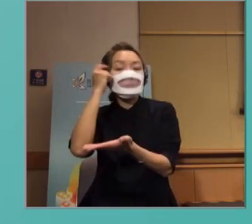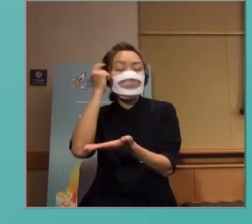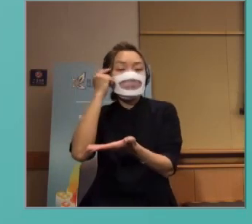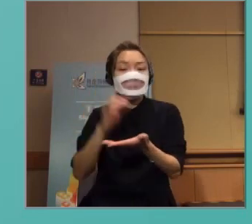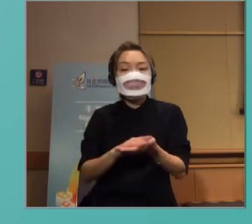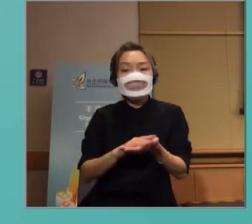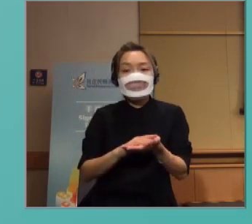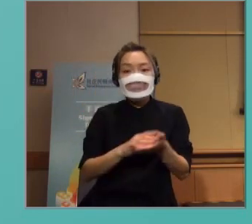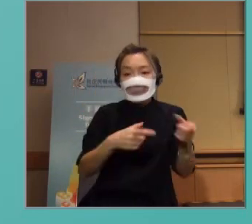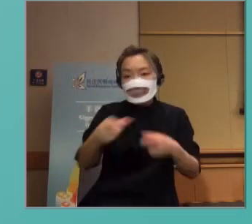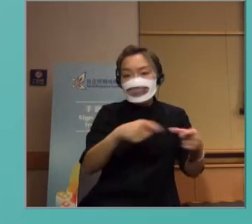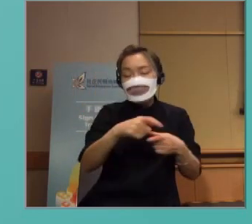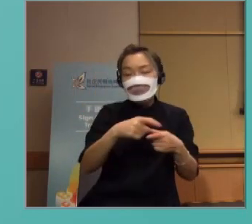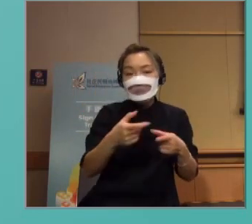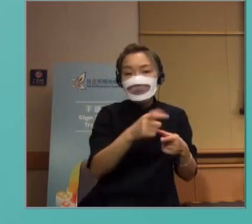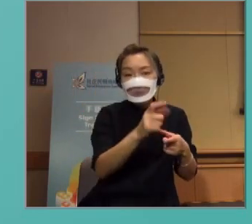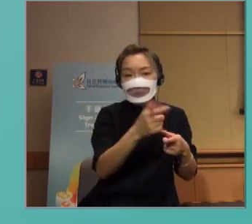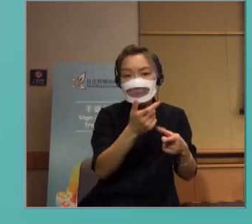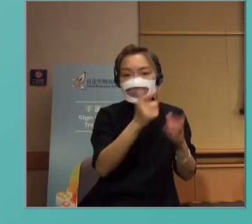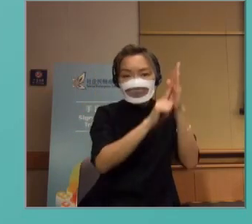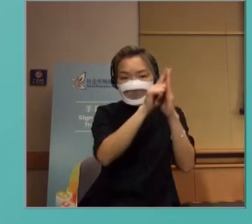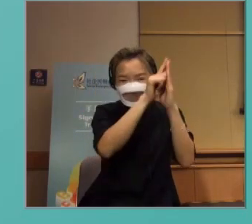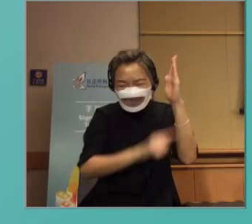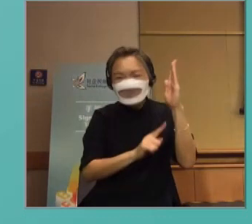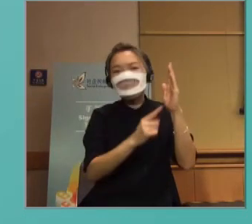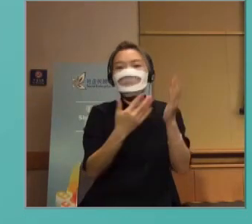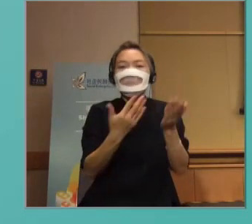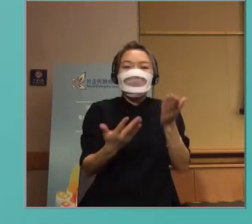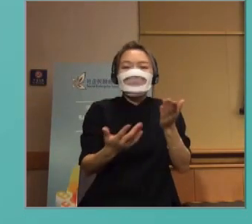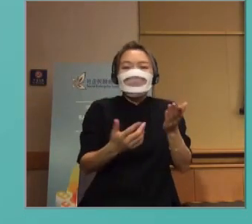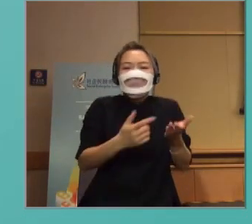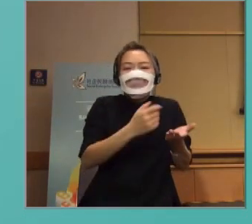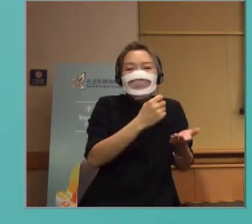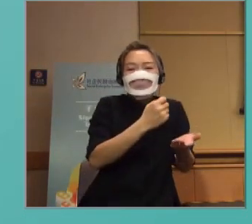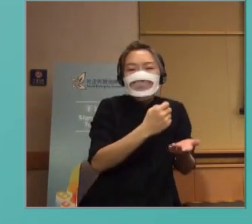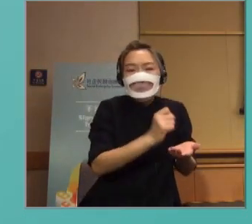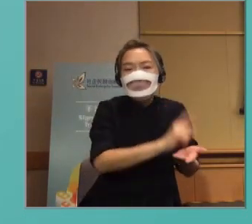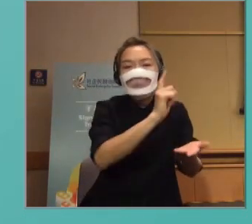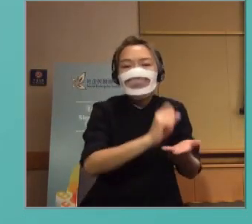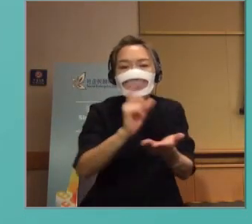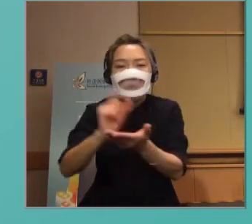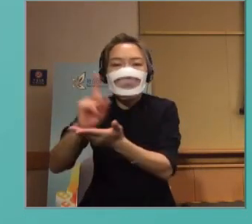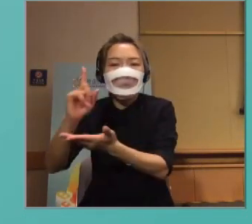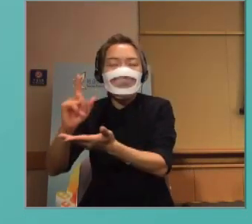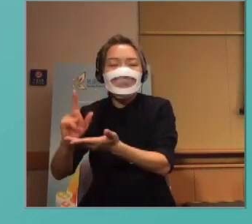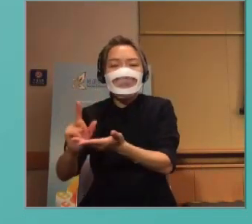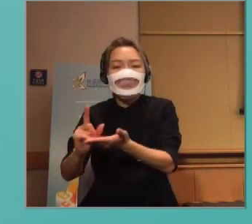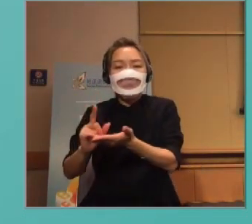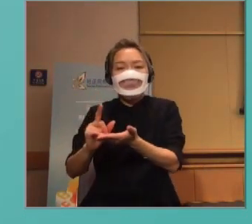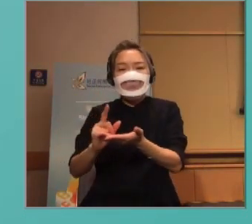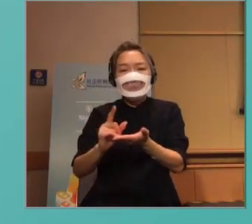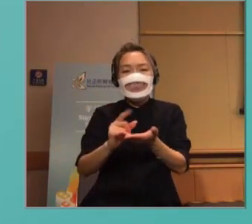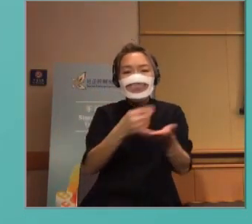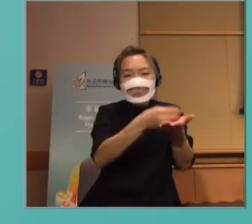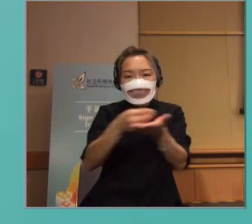with arts and antiques, we also have valuation reports associated, embedded with our token, thus